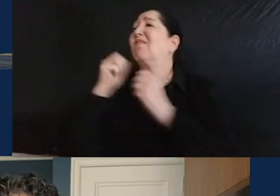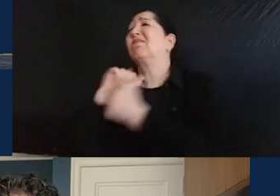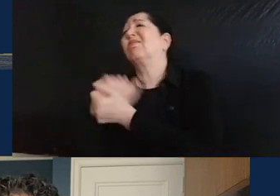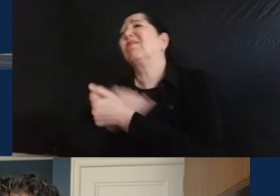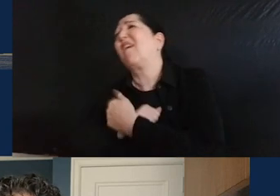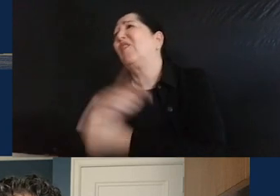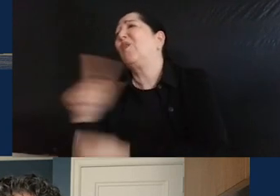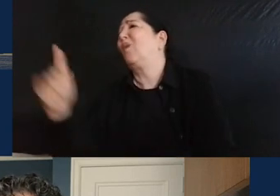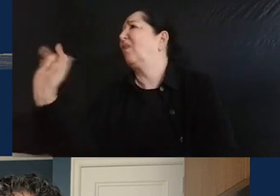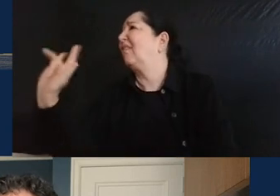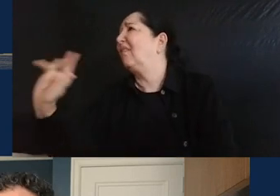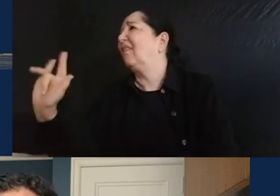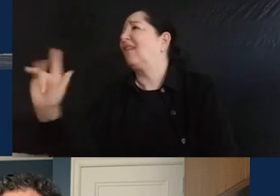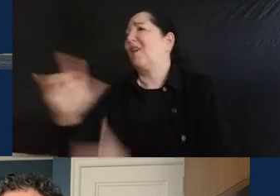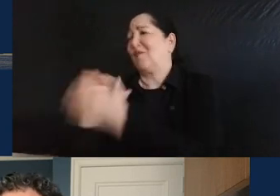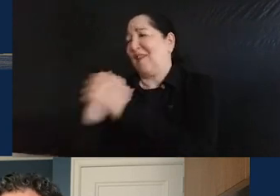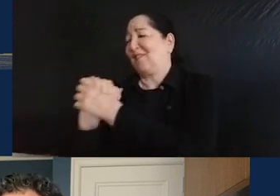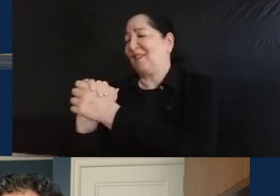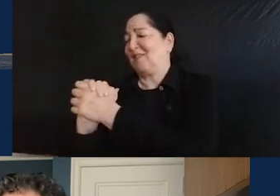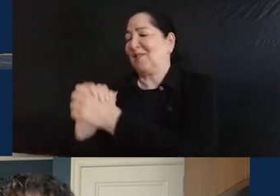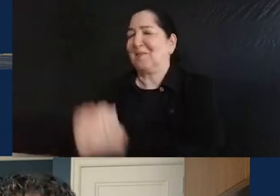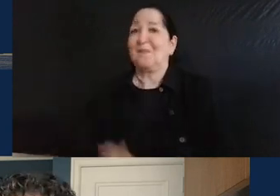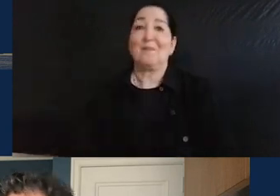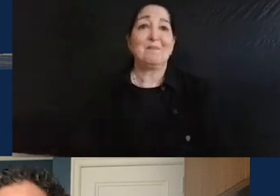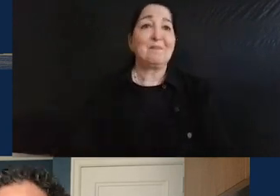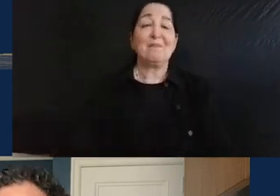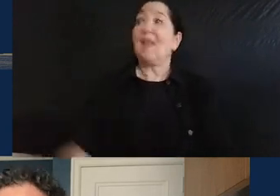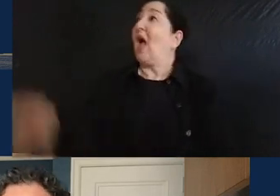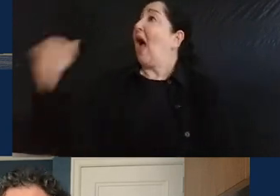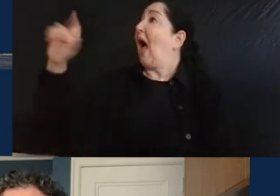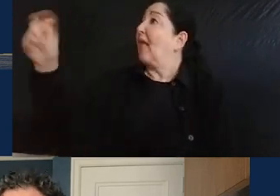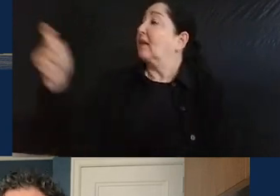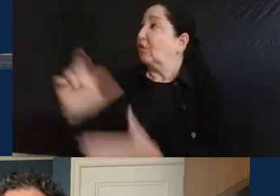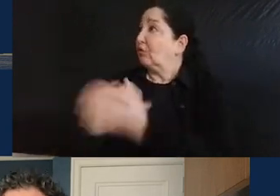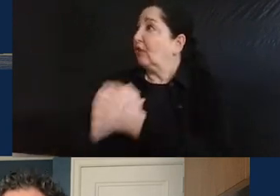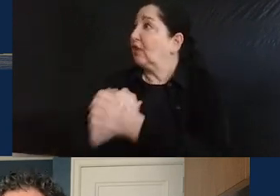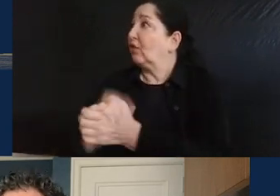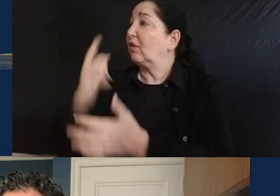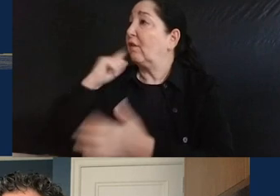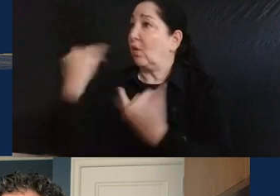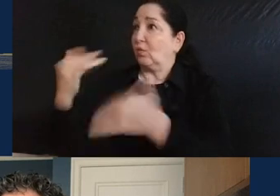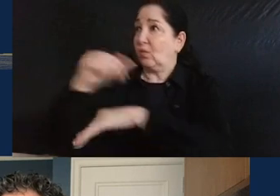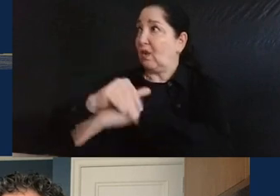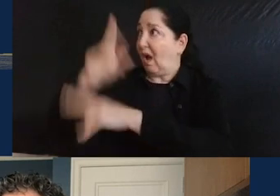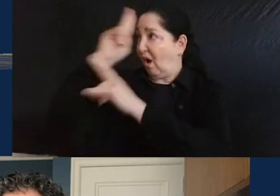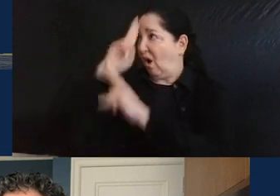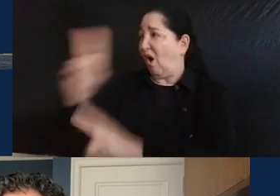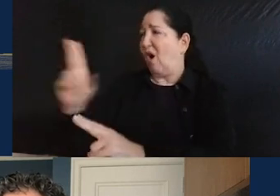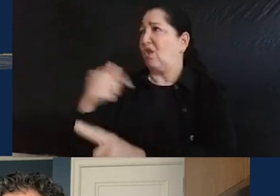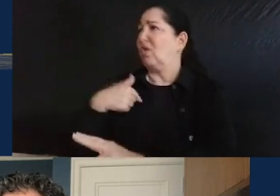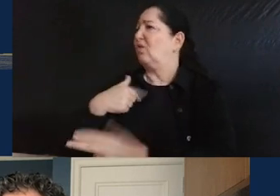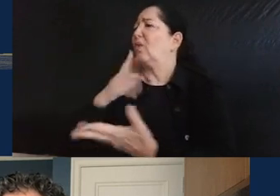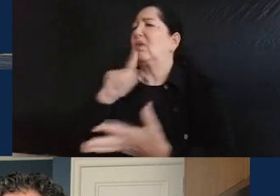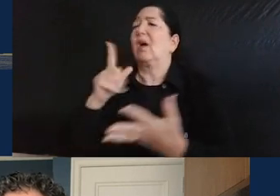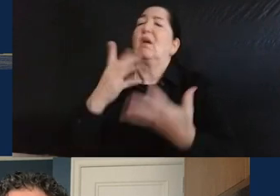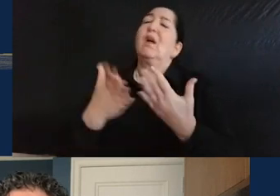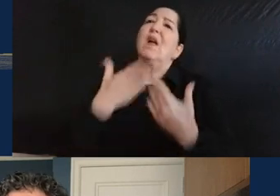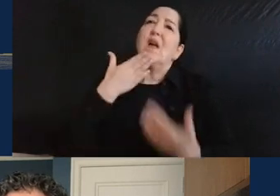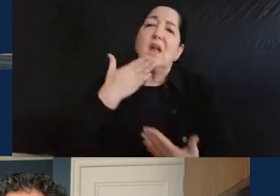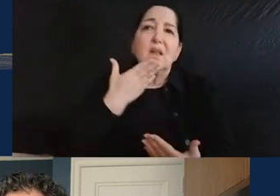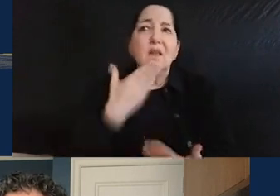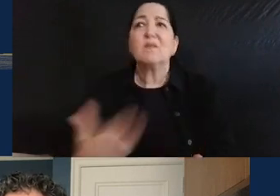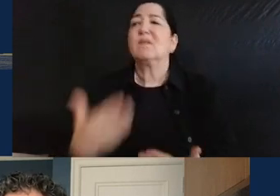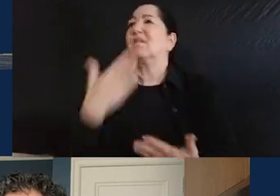Alex. Alex, congratulations on this honor tonight. You are easily one of the most caring, gracious,